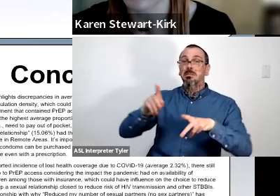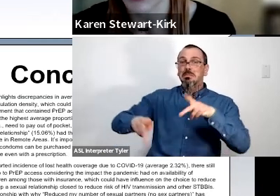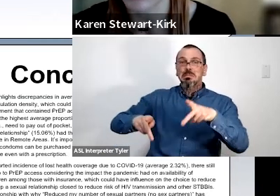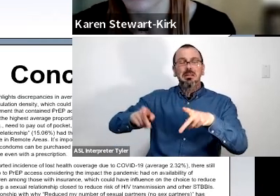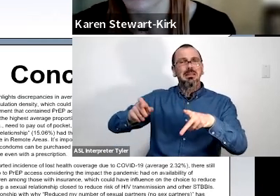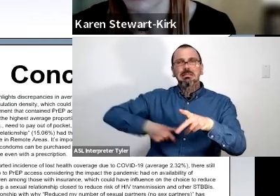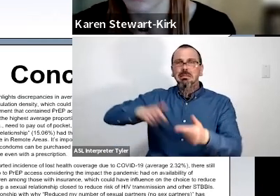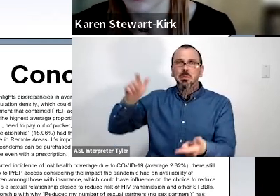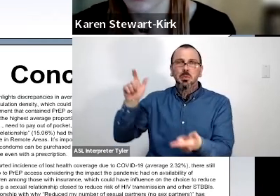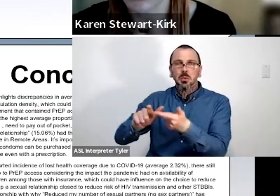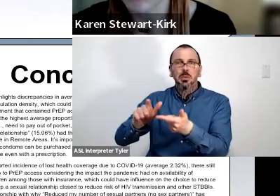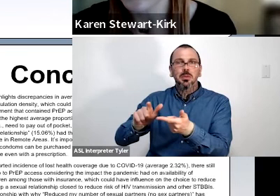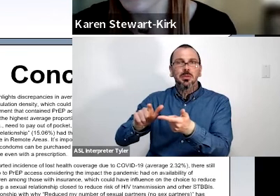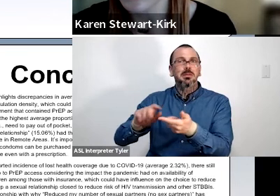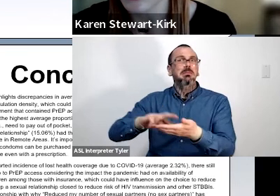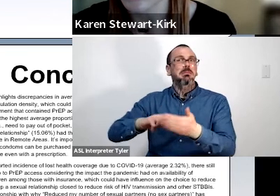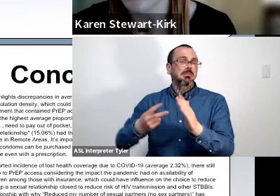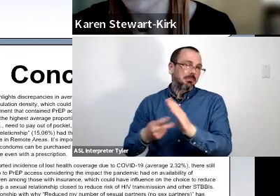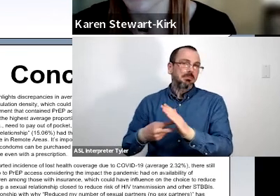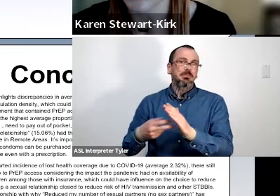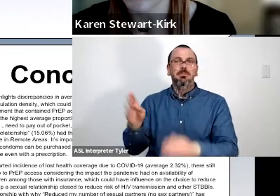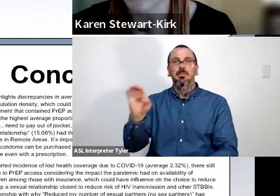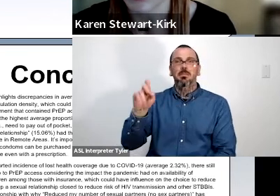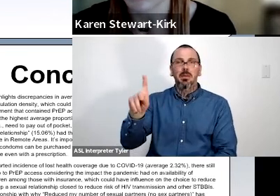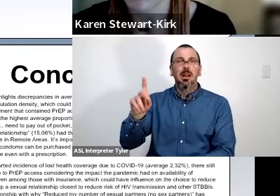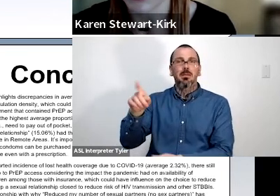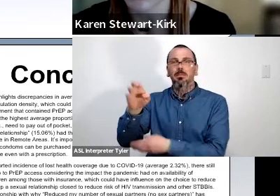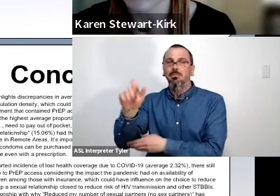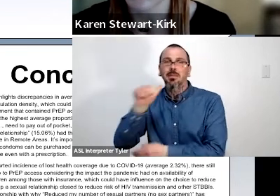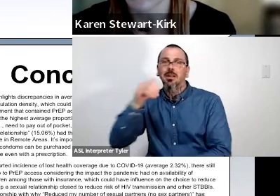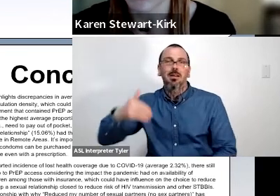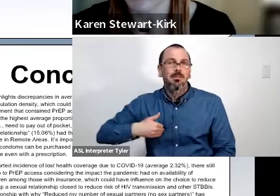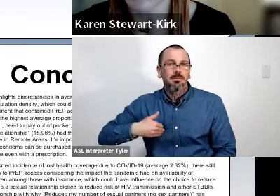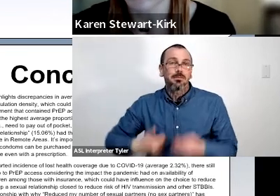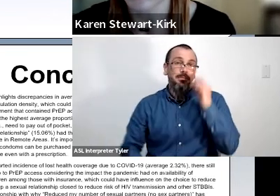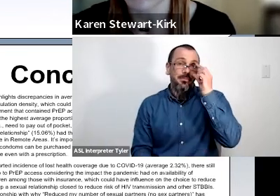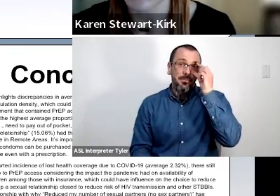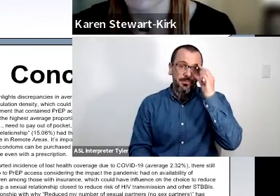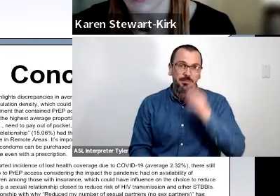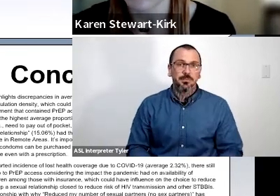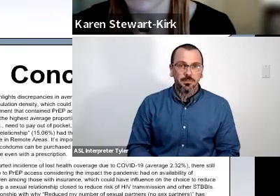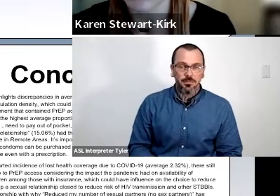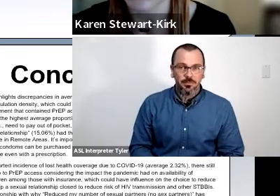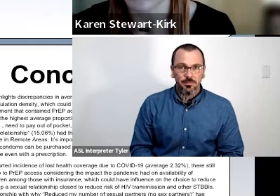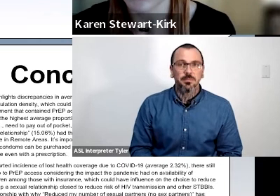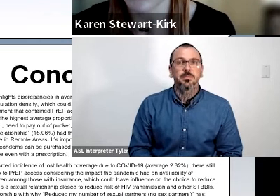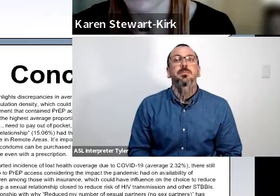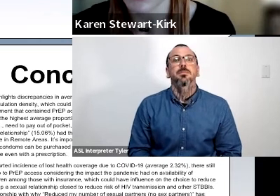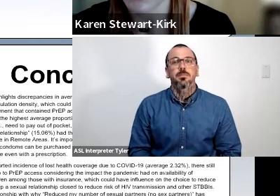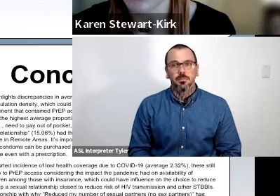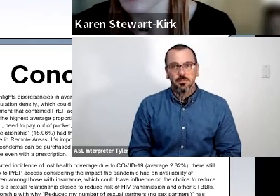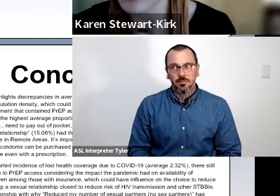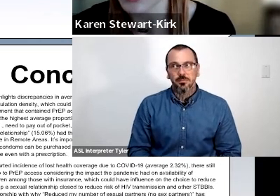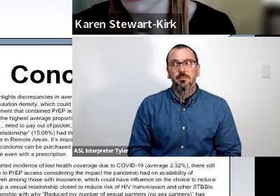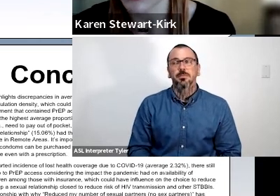availability of brand name PrEP. Medical indication is the term used in healthcare practice to describe the condition in which a valid reason to administer a